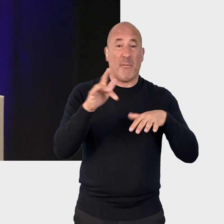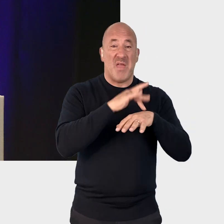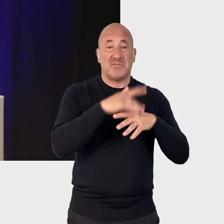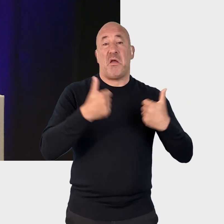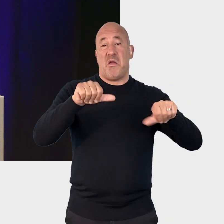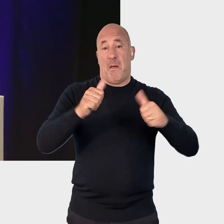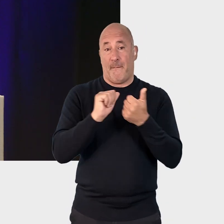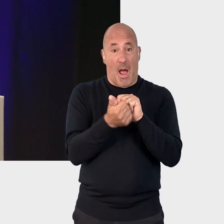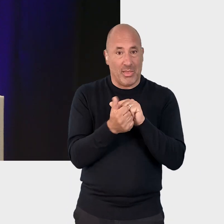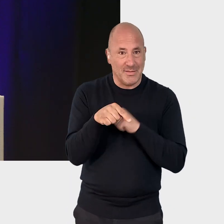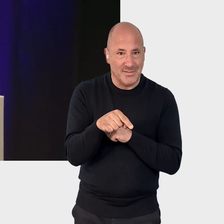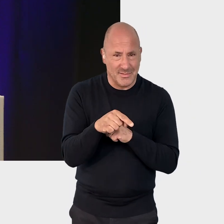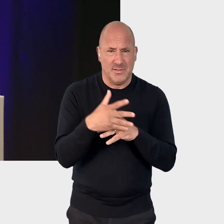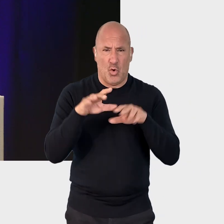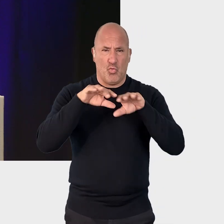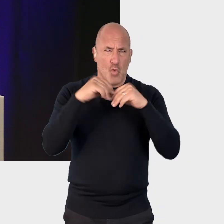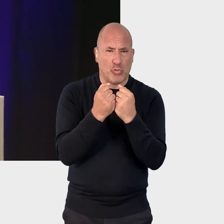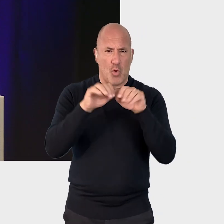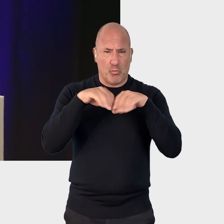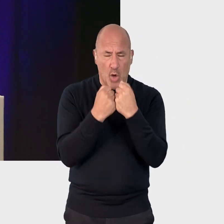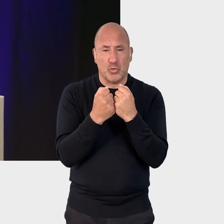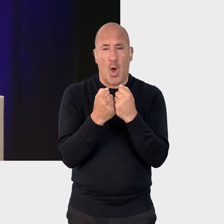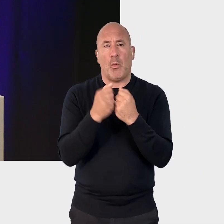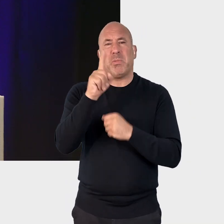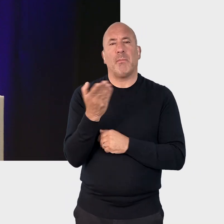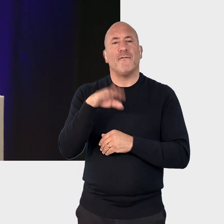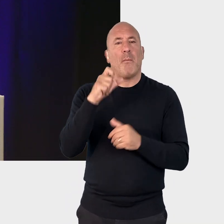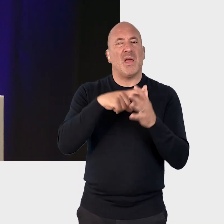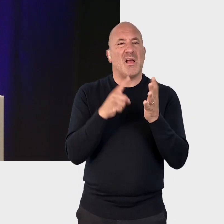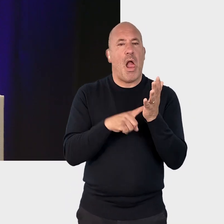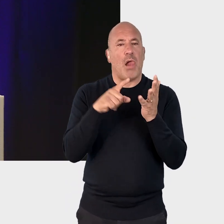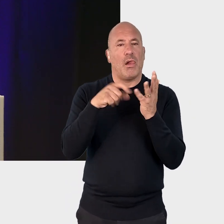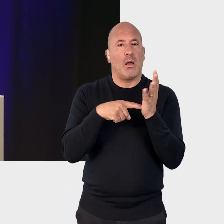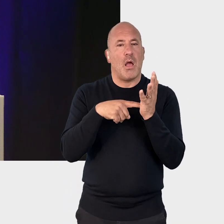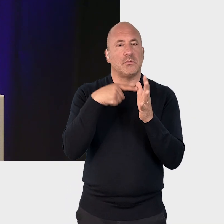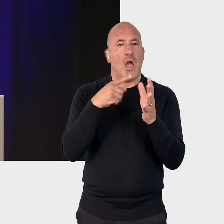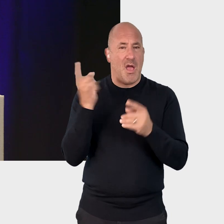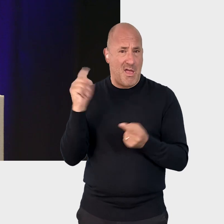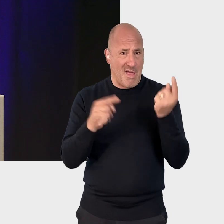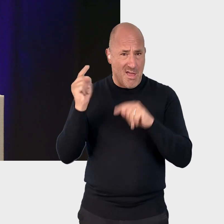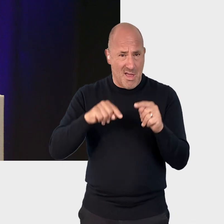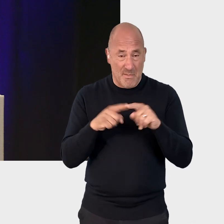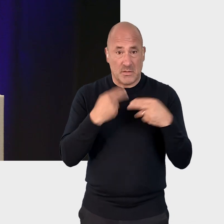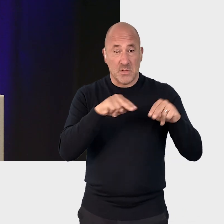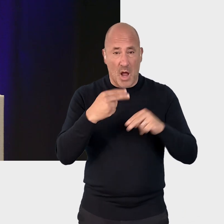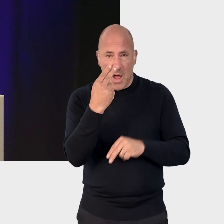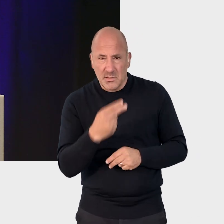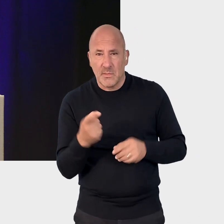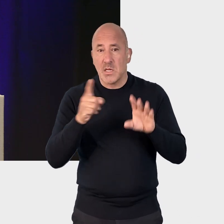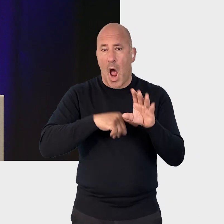And Open Theatre again partnered on that. And there were lots of workshops in Barrow with Calcuttan